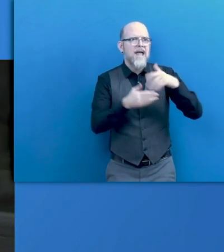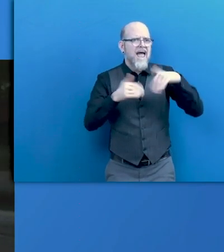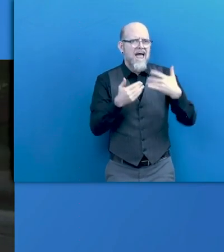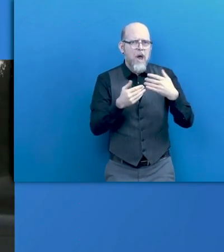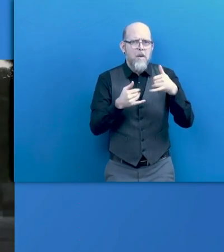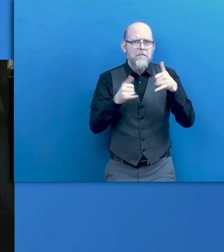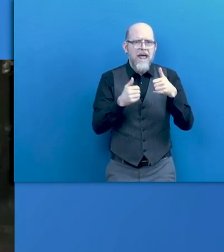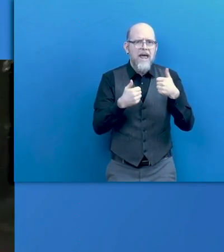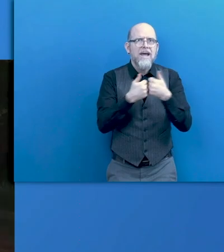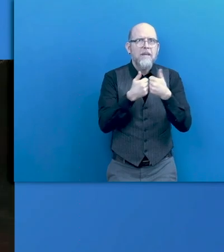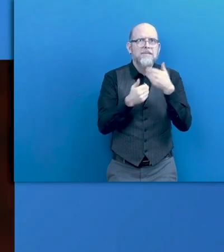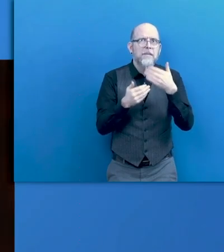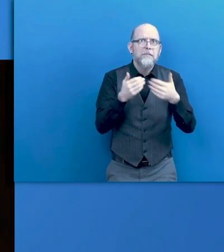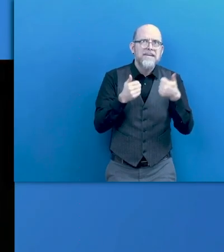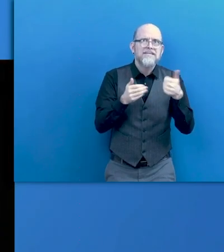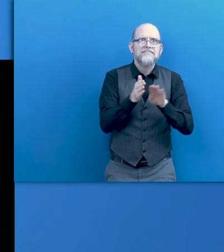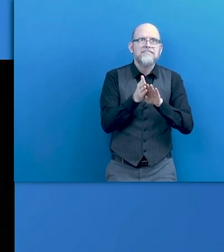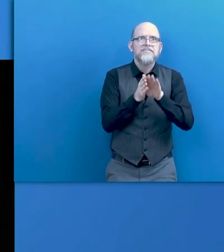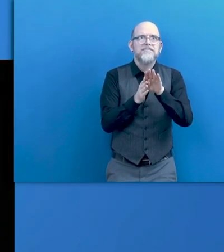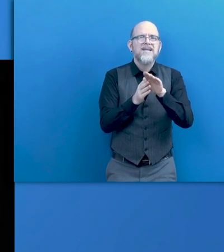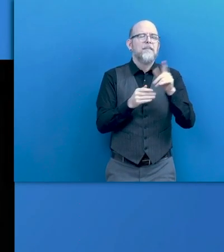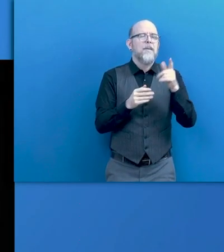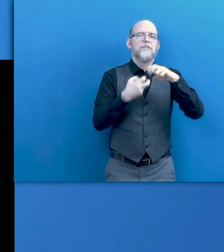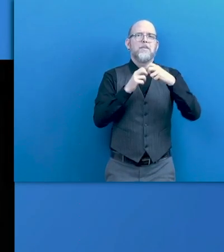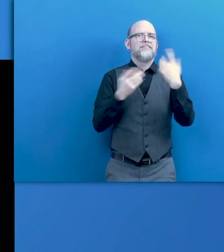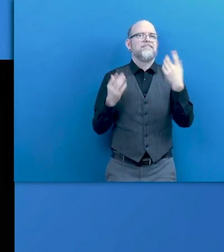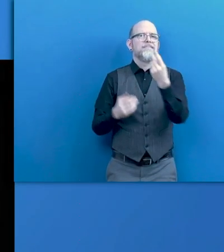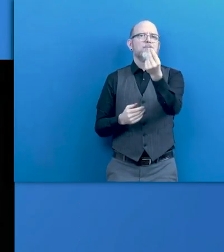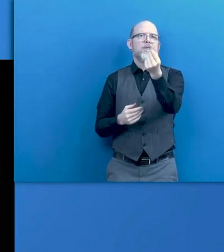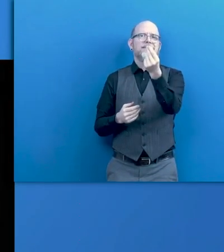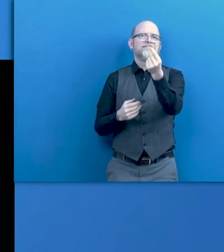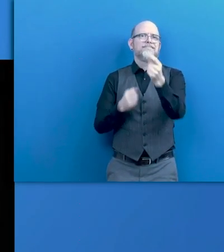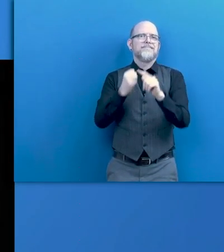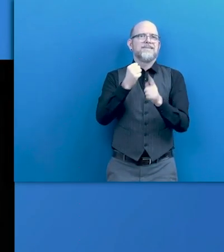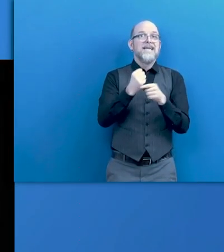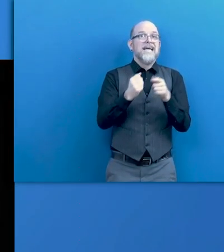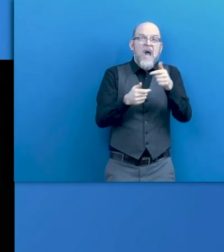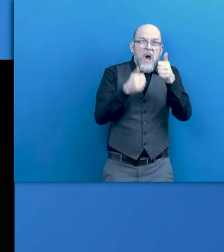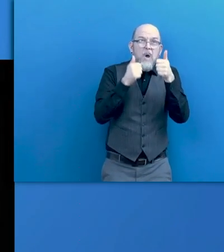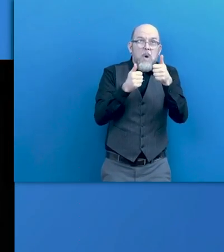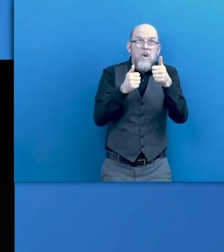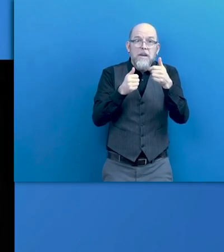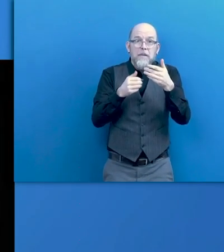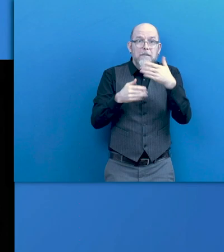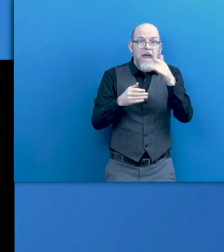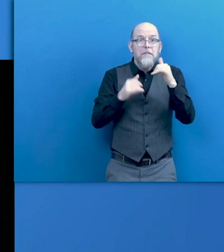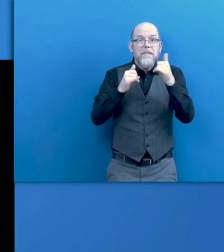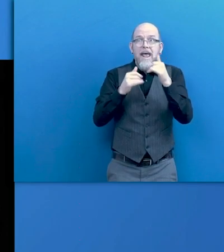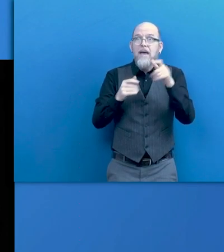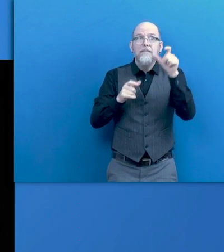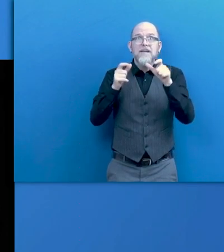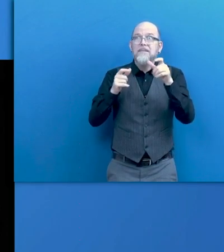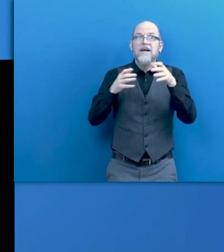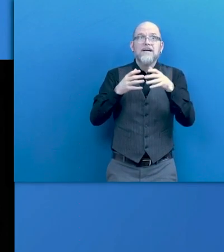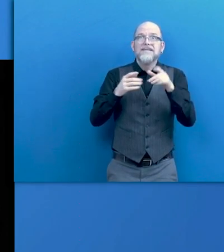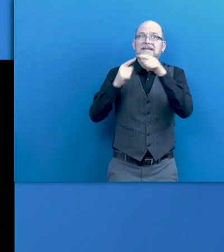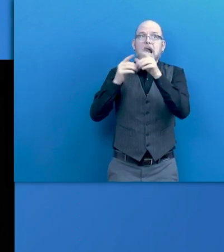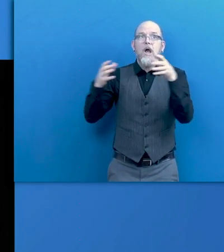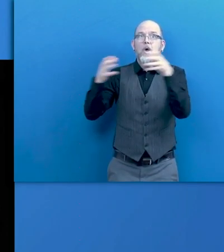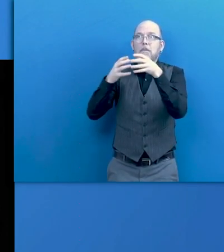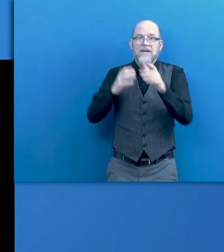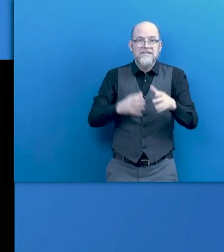At the end of the day, it is always a budget question, whether it makes sense for the expansion of the target group. Doesn't have the benevolent value, so